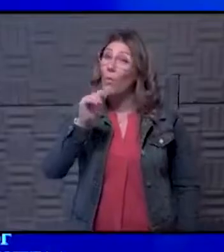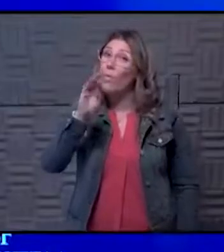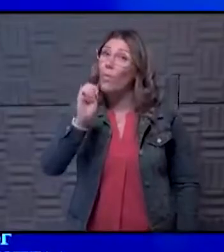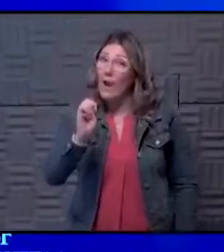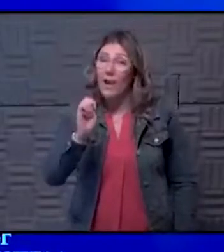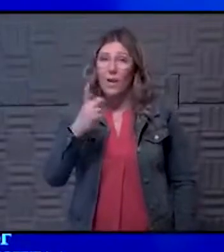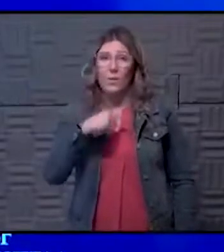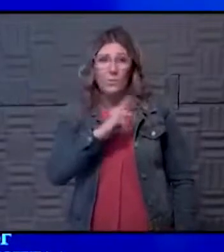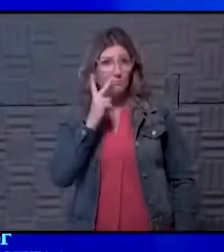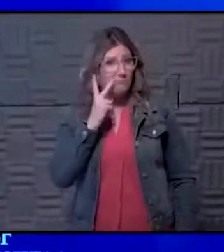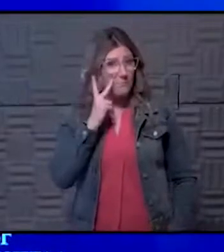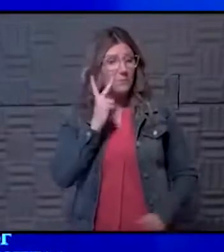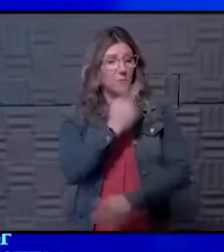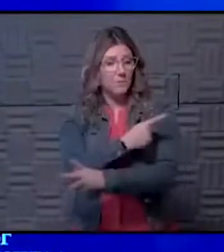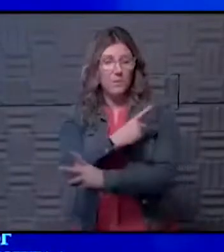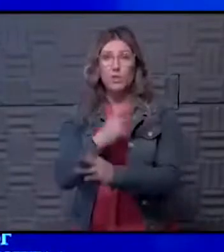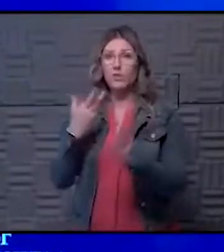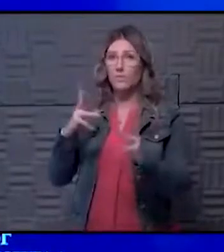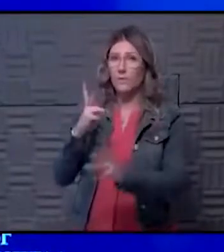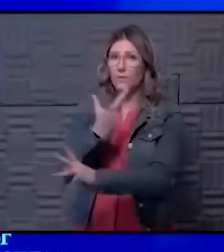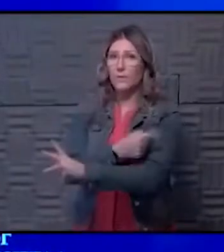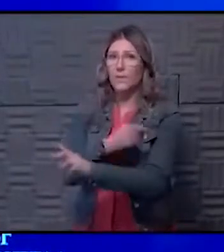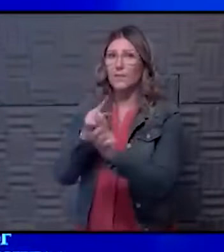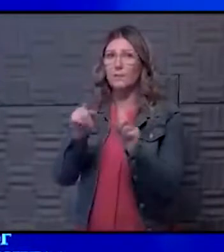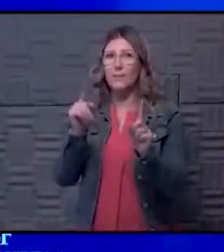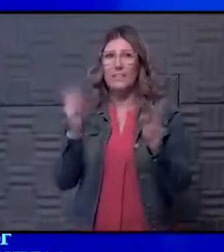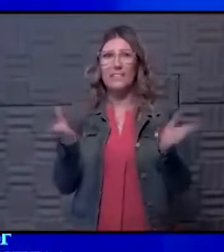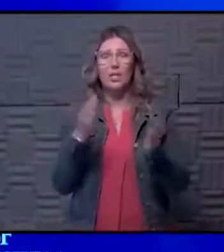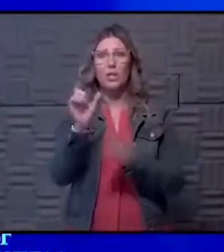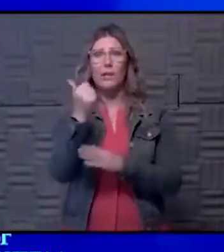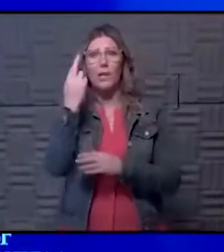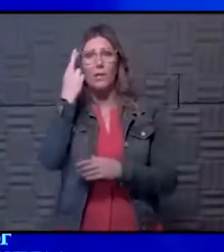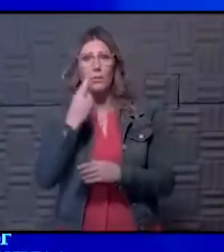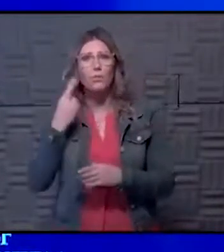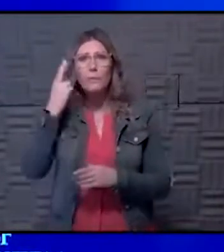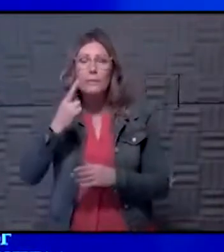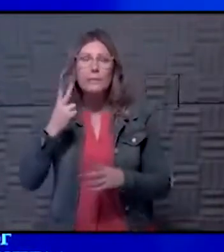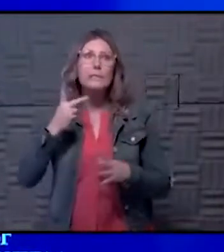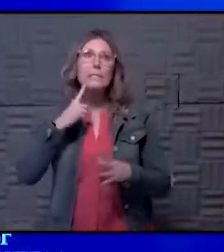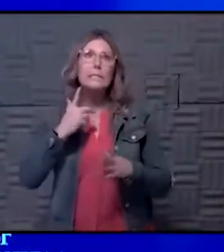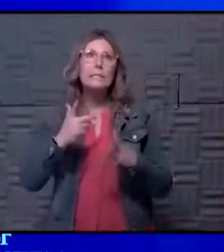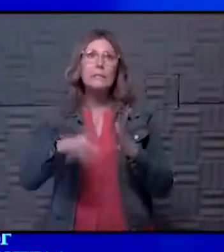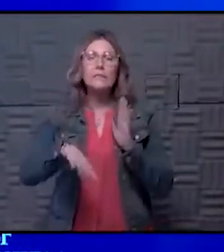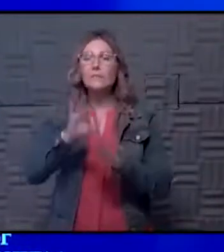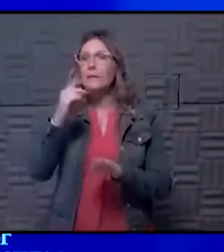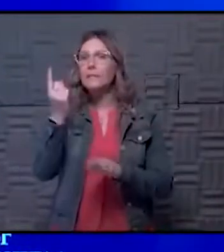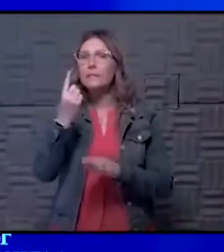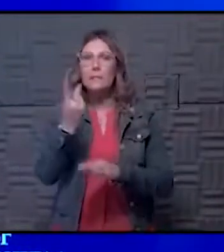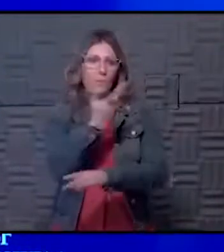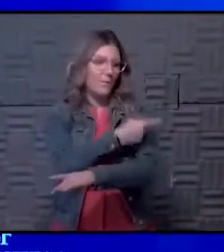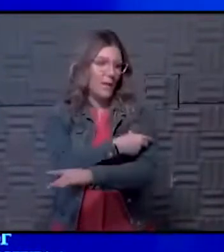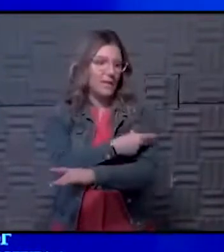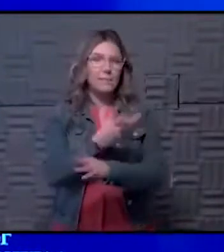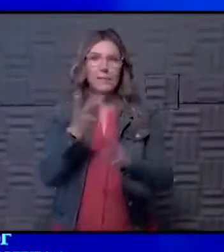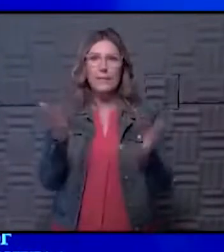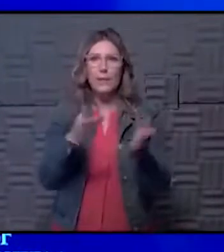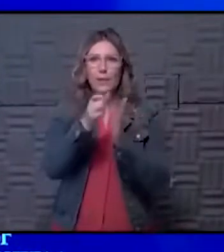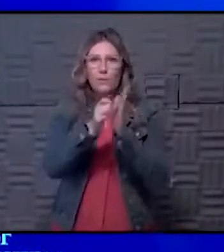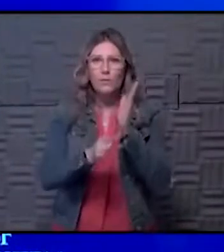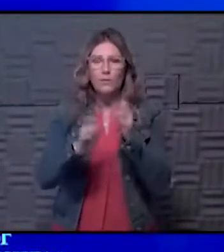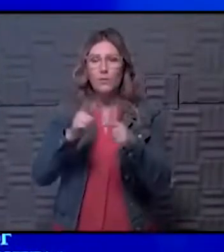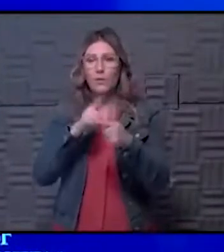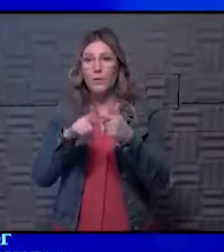see patients coming in who are vaccinated, but they're usually here for other reasons. Like we'll find somebody who has been vaccinated, they're here for surgery,